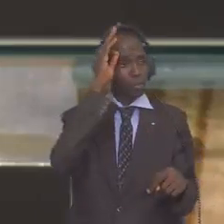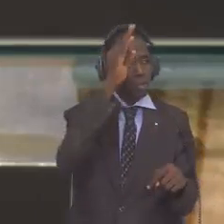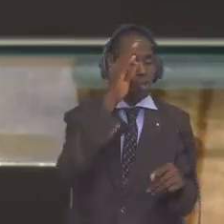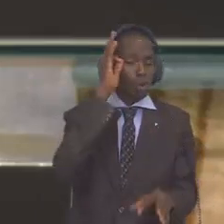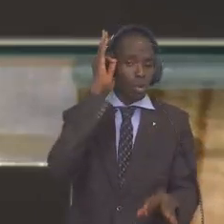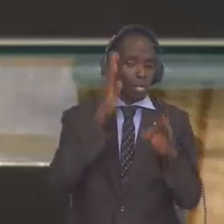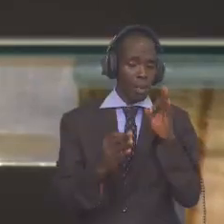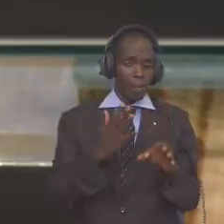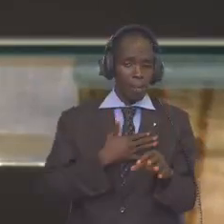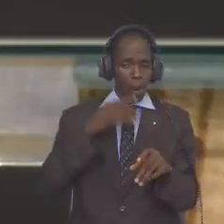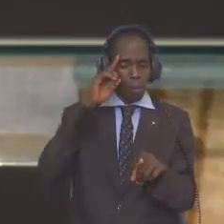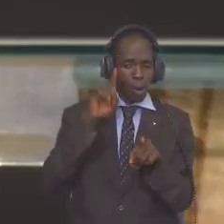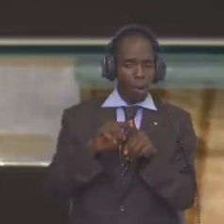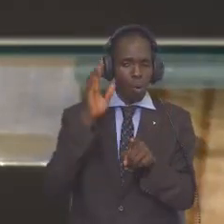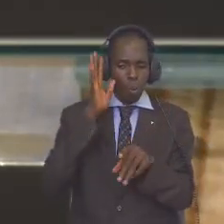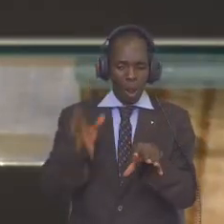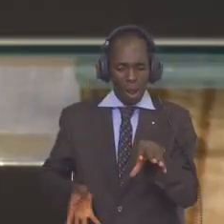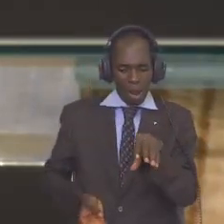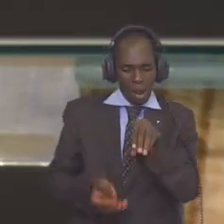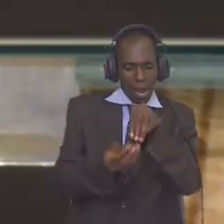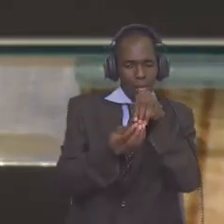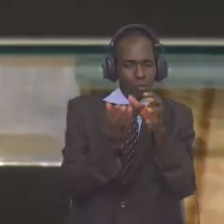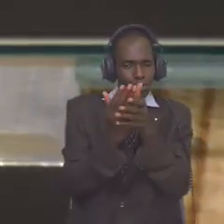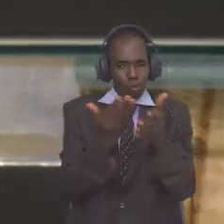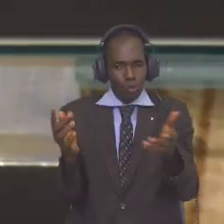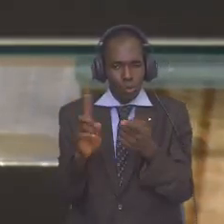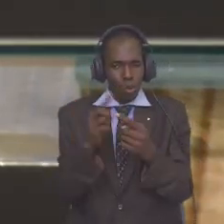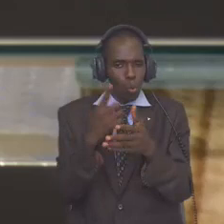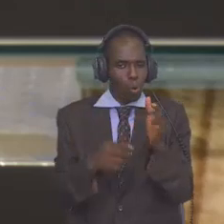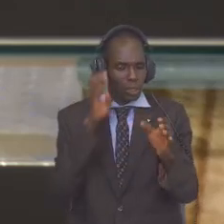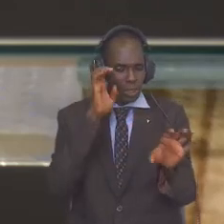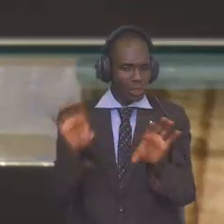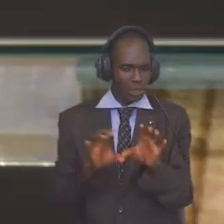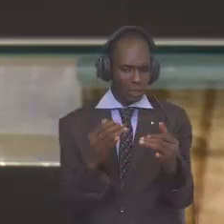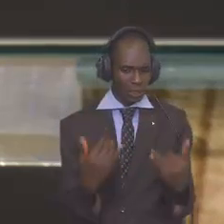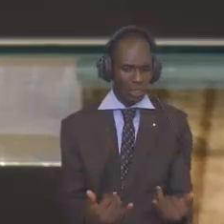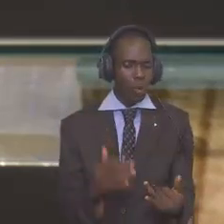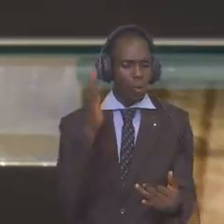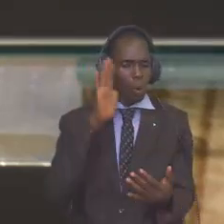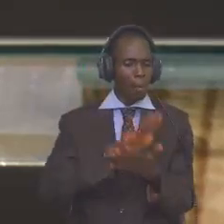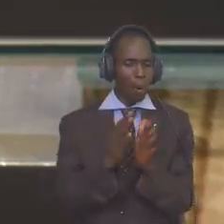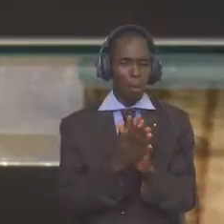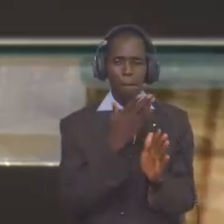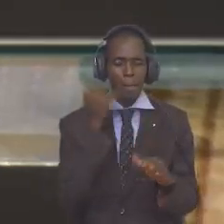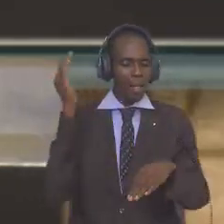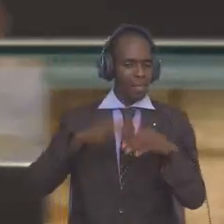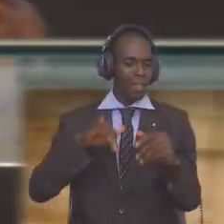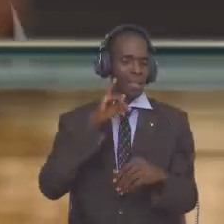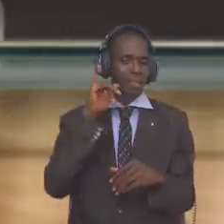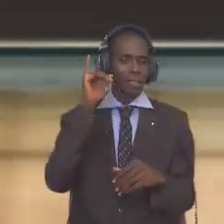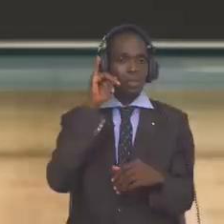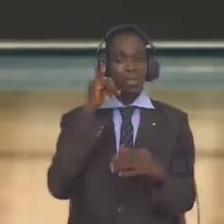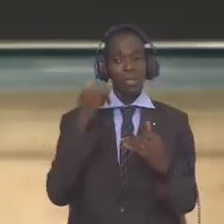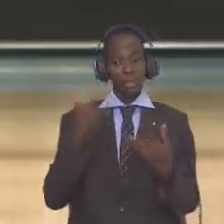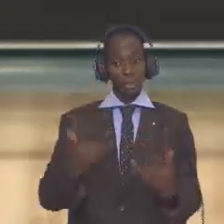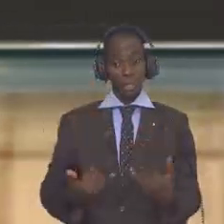add something to what he's doing today, he'll be better than what he was yesterday. Now, if